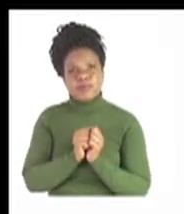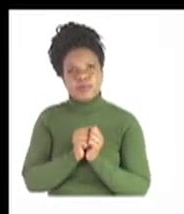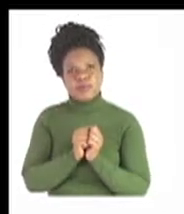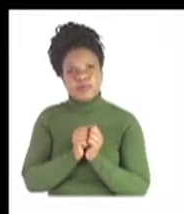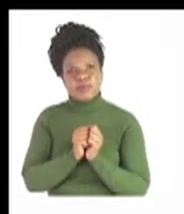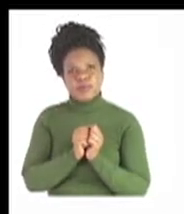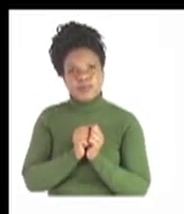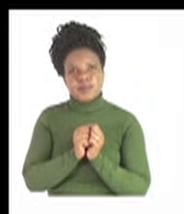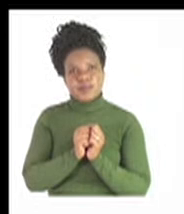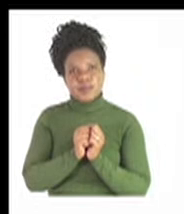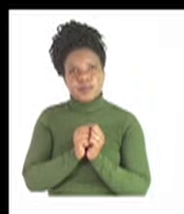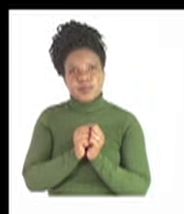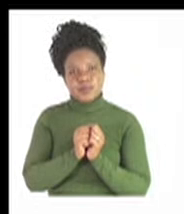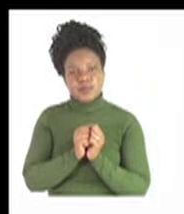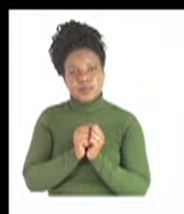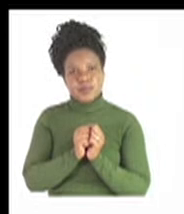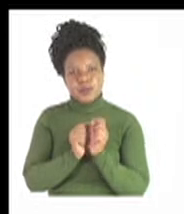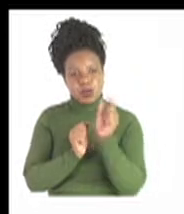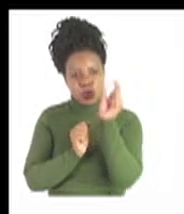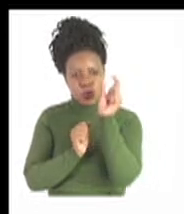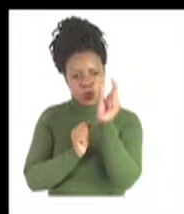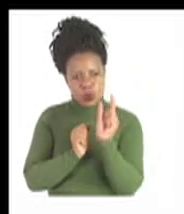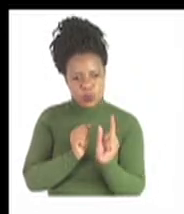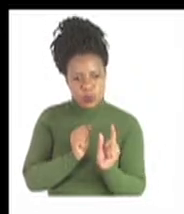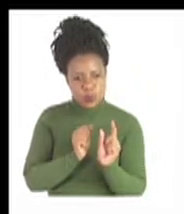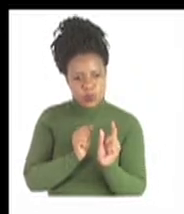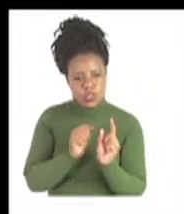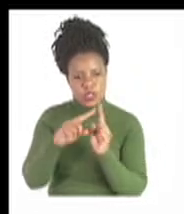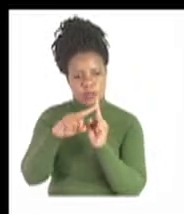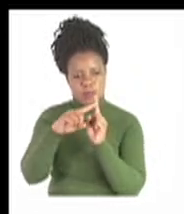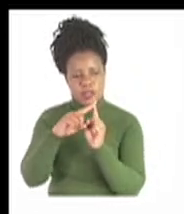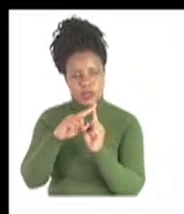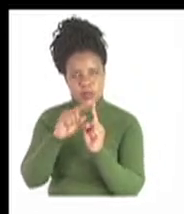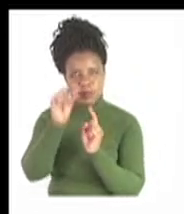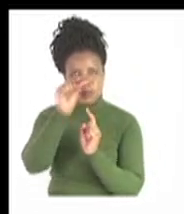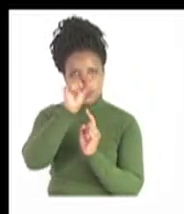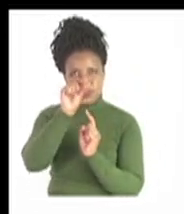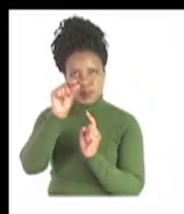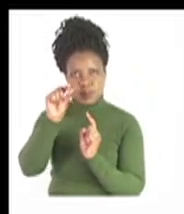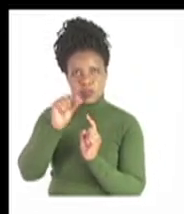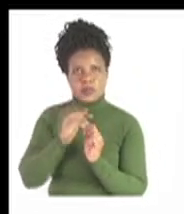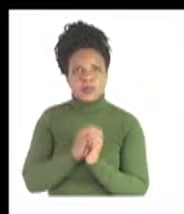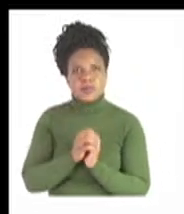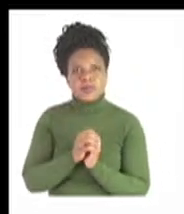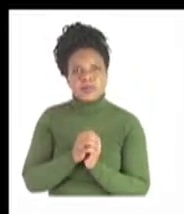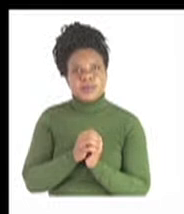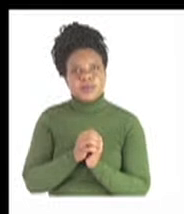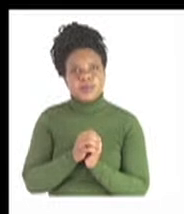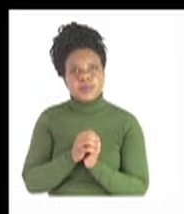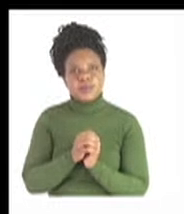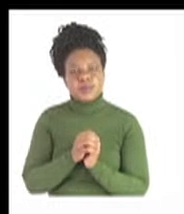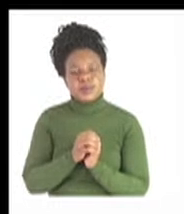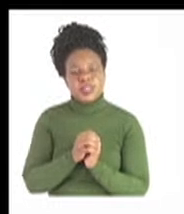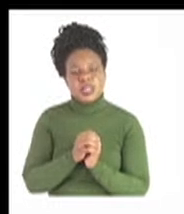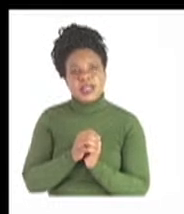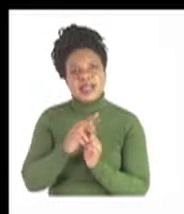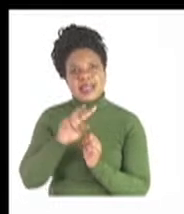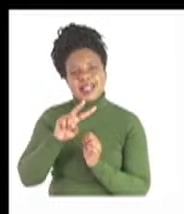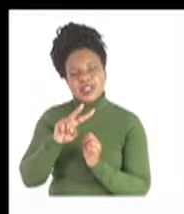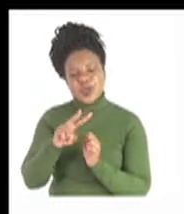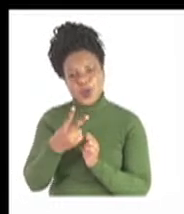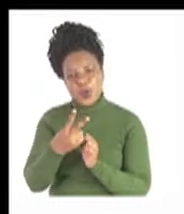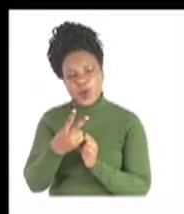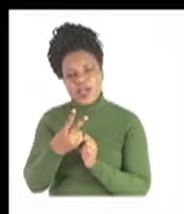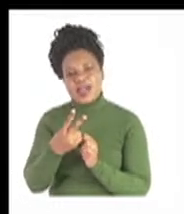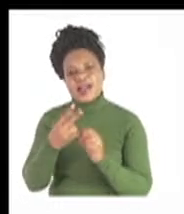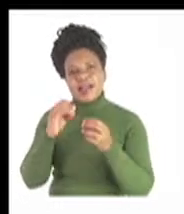side, is a multiplication table whereby we have square numbers. Square